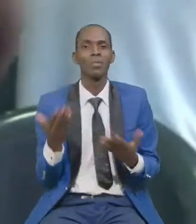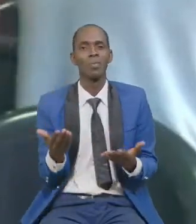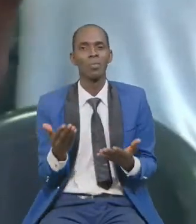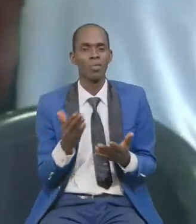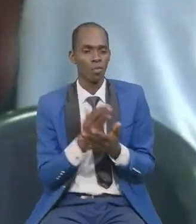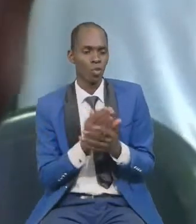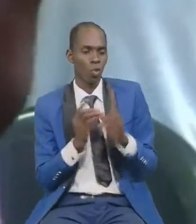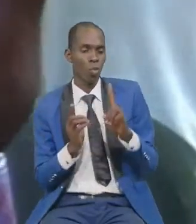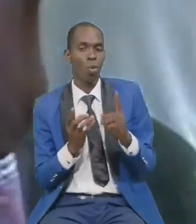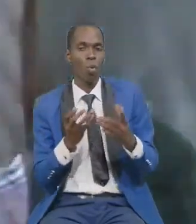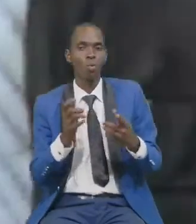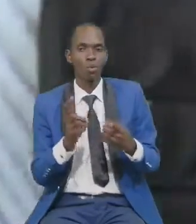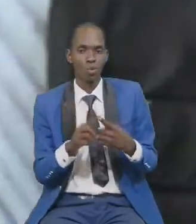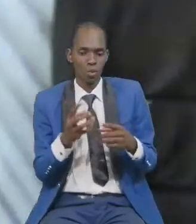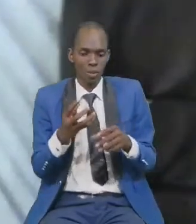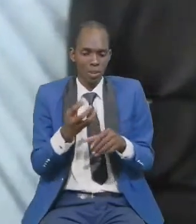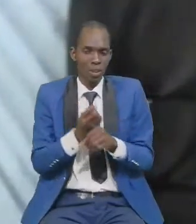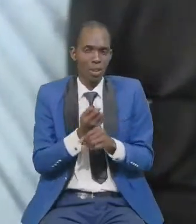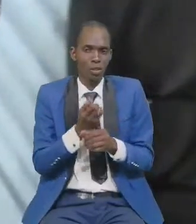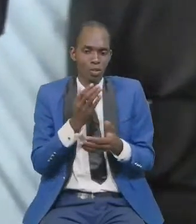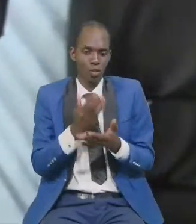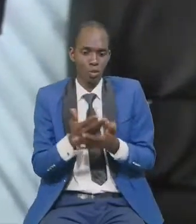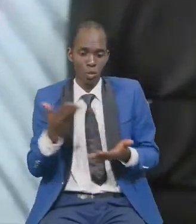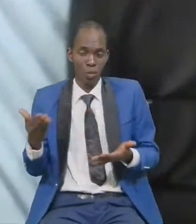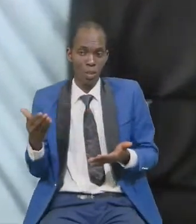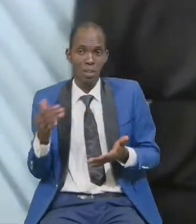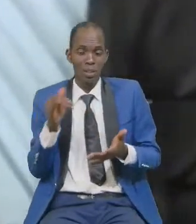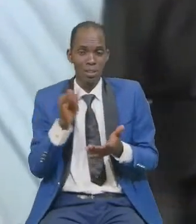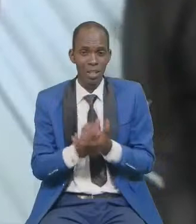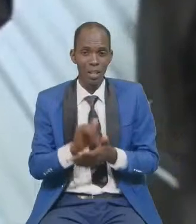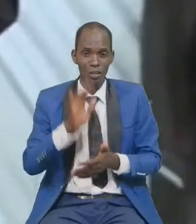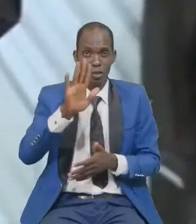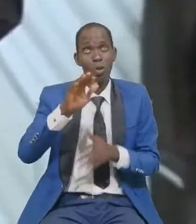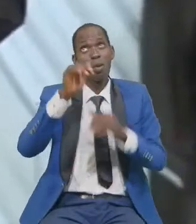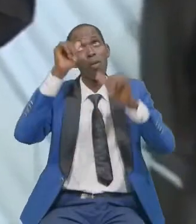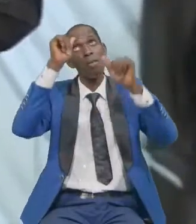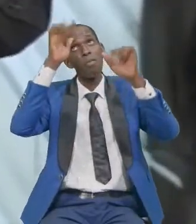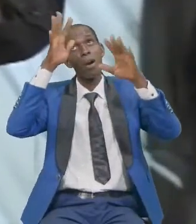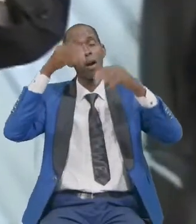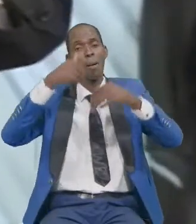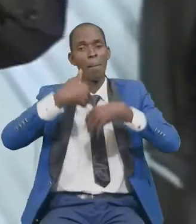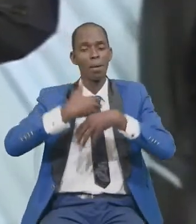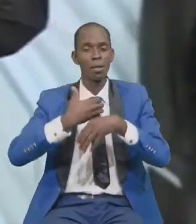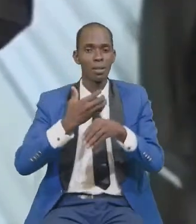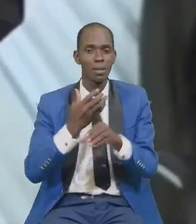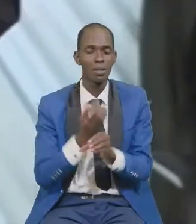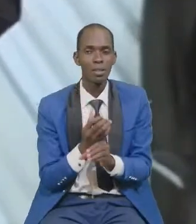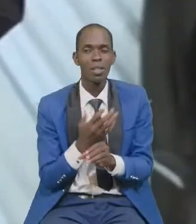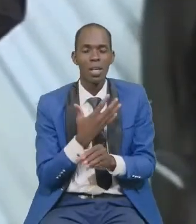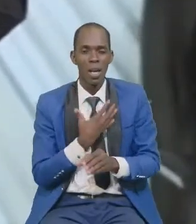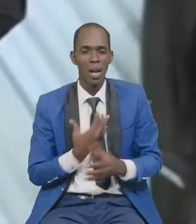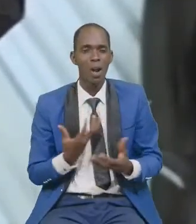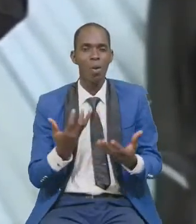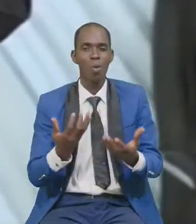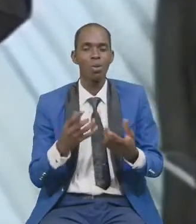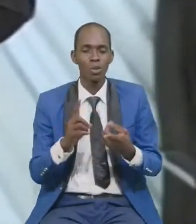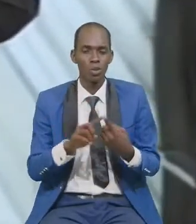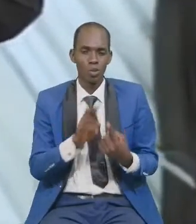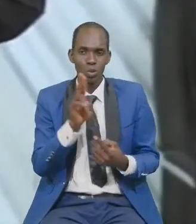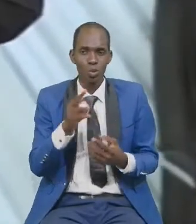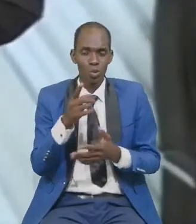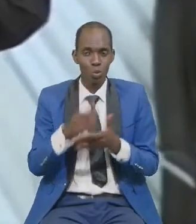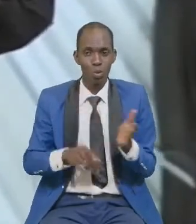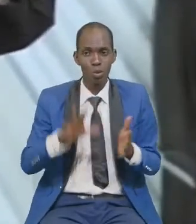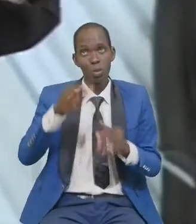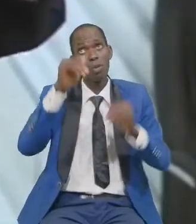Somebody wants to take something that your father made, and he wanted to use what your